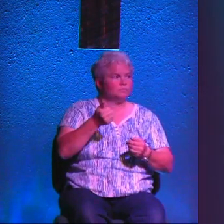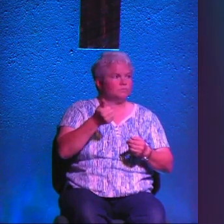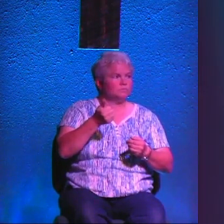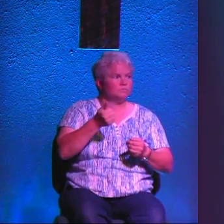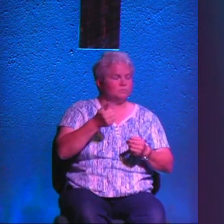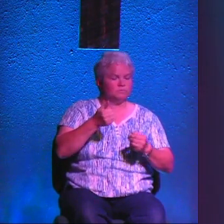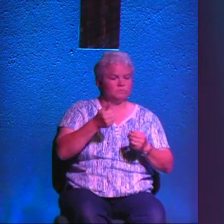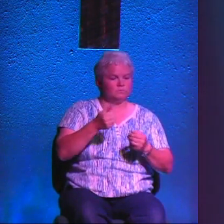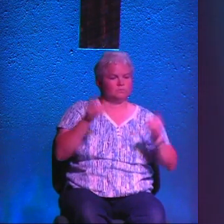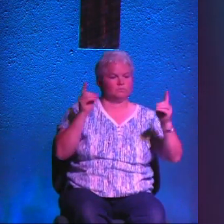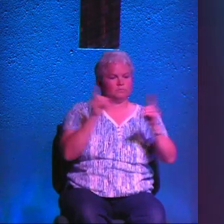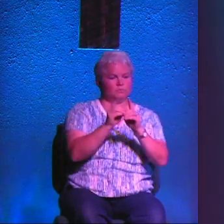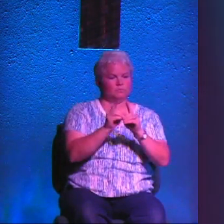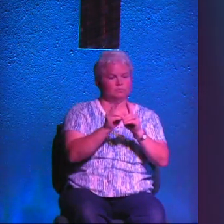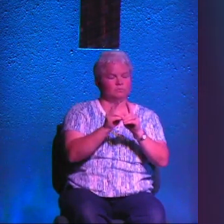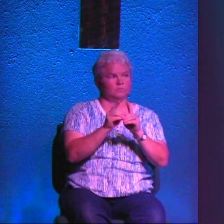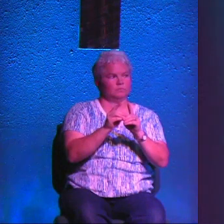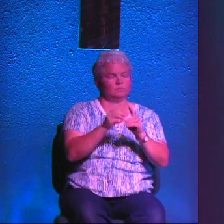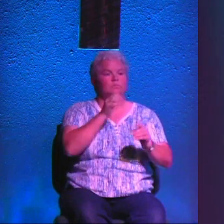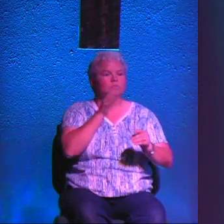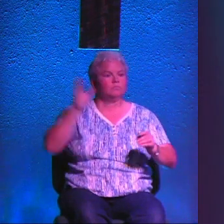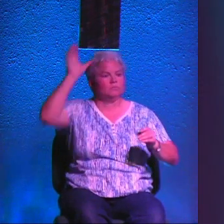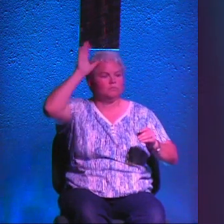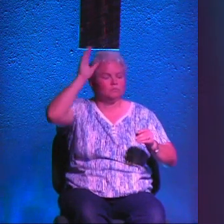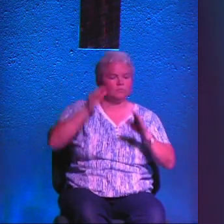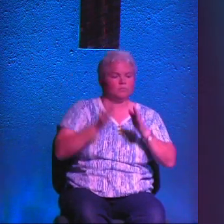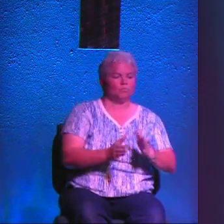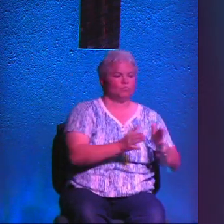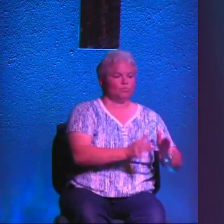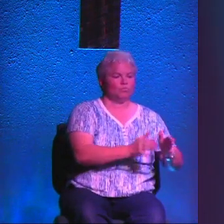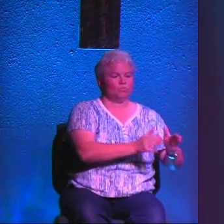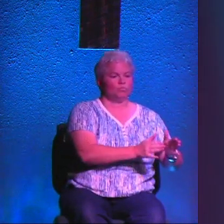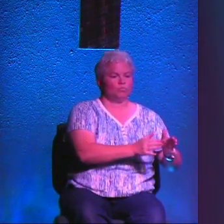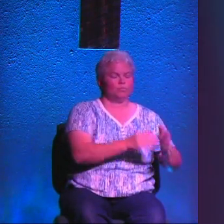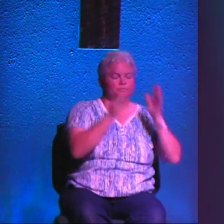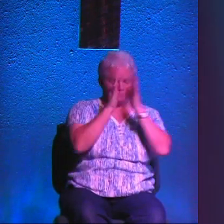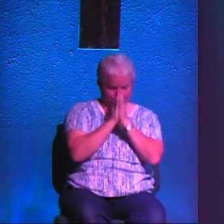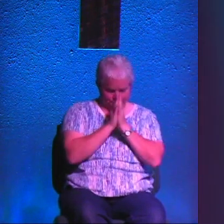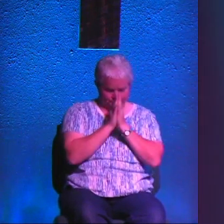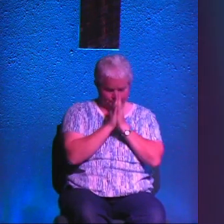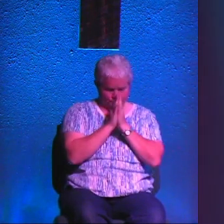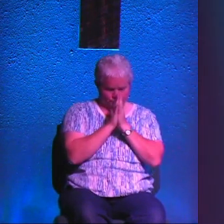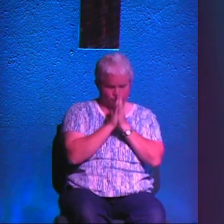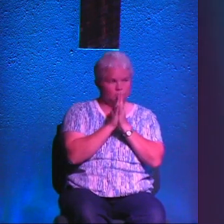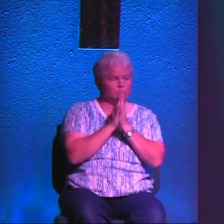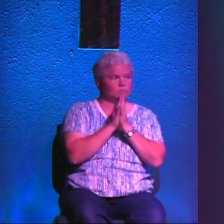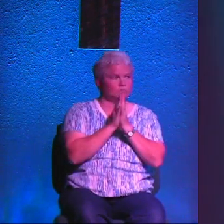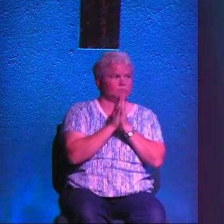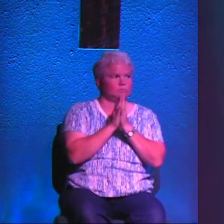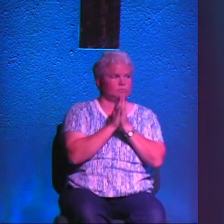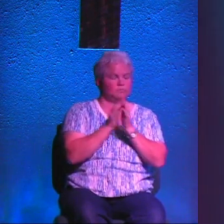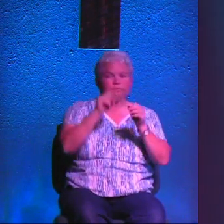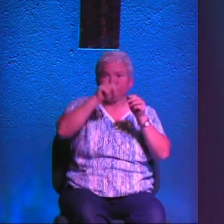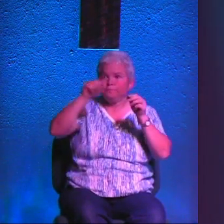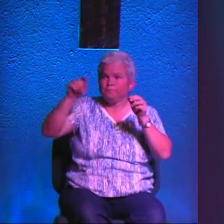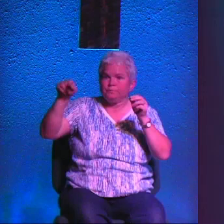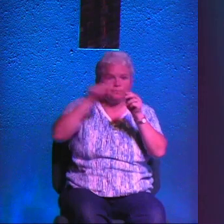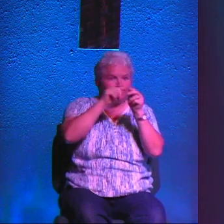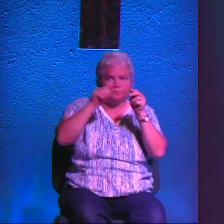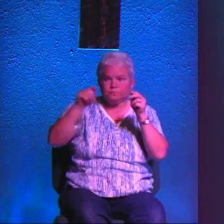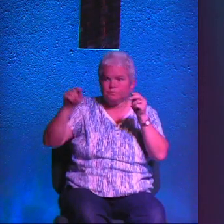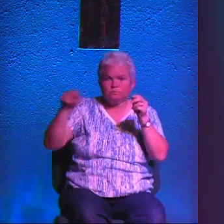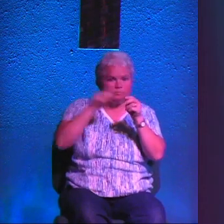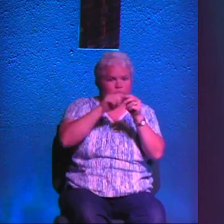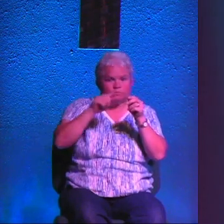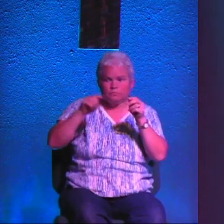just meet down at a Planned Parenthood and pray. There is a sign-up sheet in